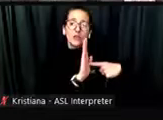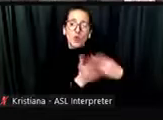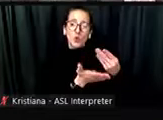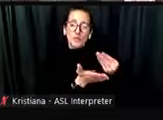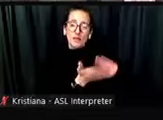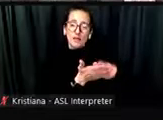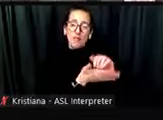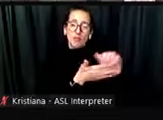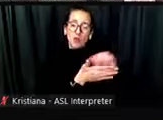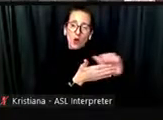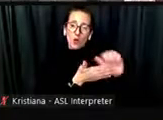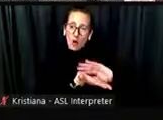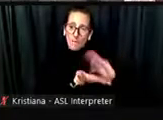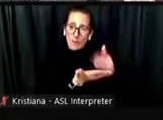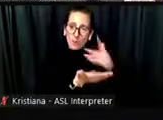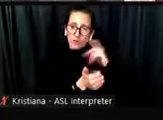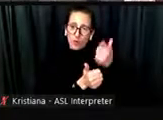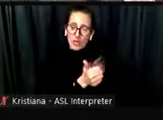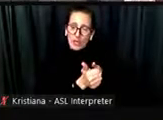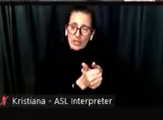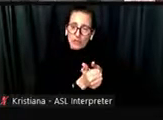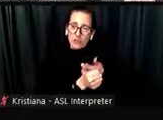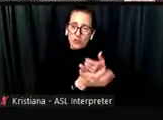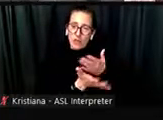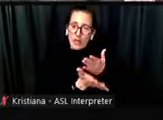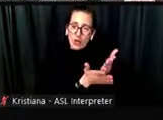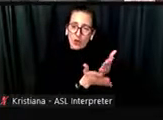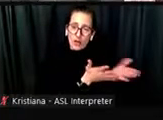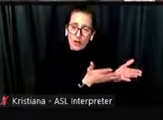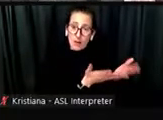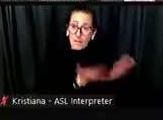each area, which might help people answer the poll.